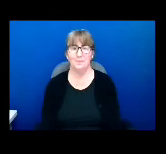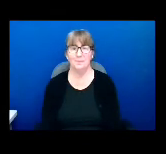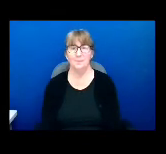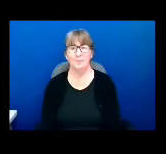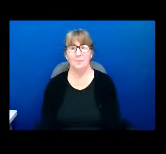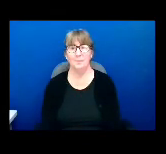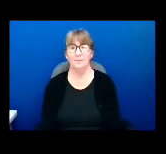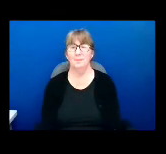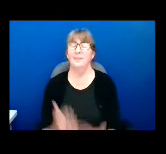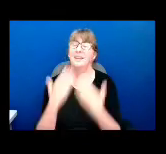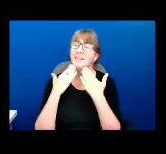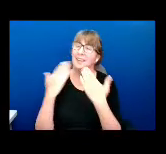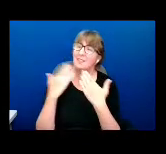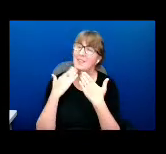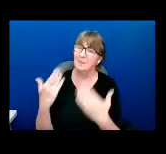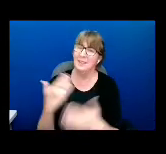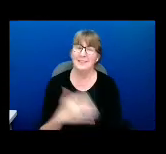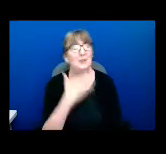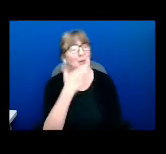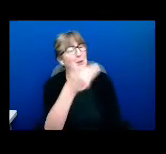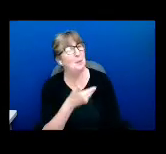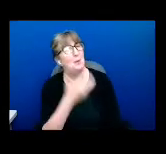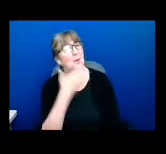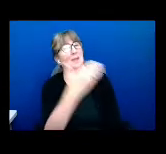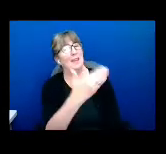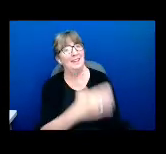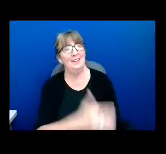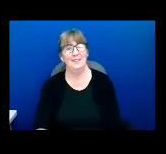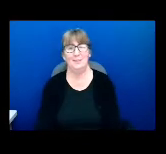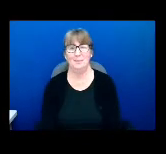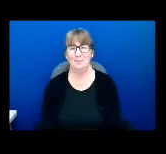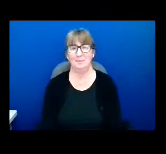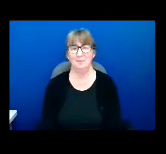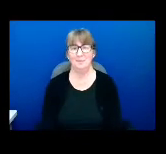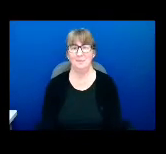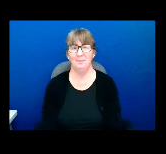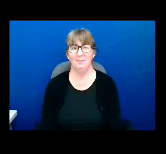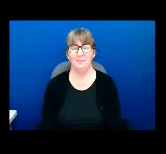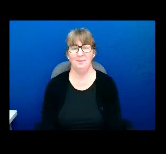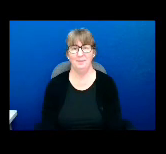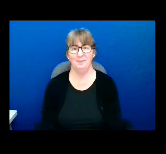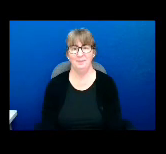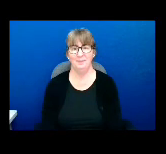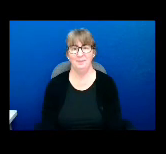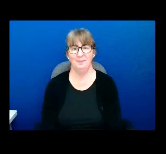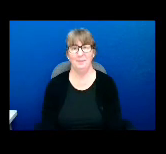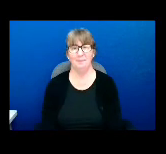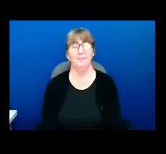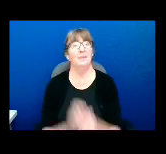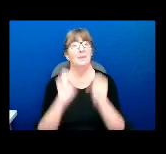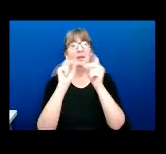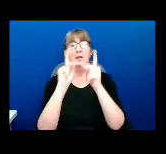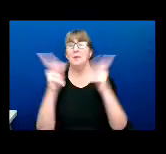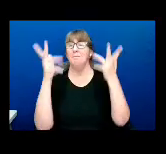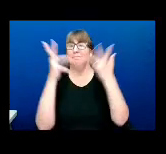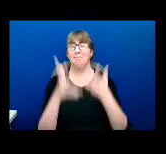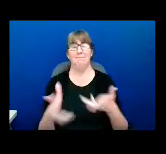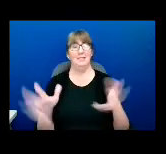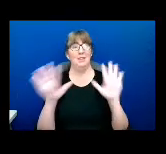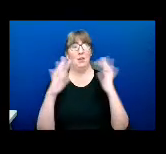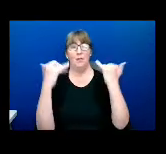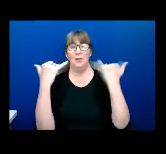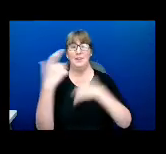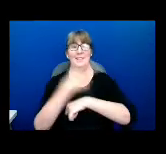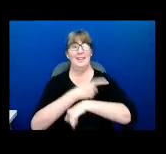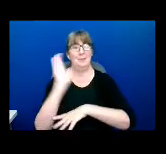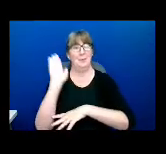Thank you very much. You're certainly welcome. Thank you. So that just about concludes today's presentation. I